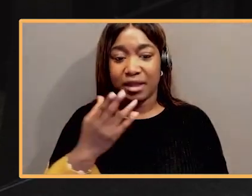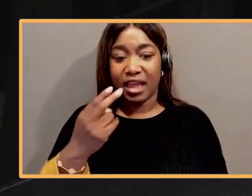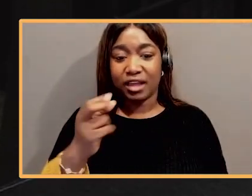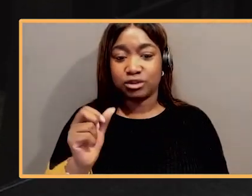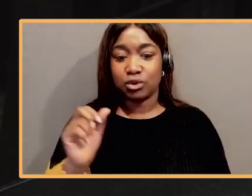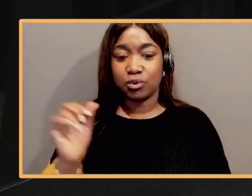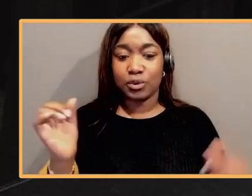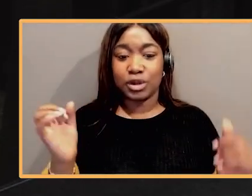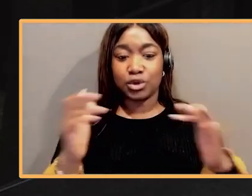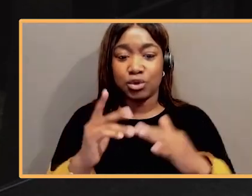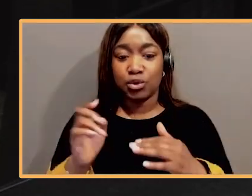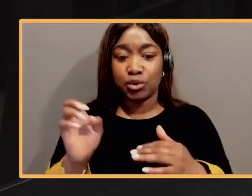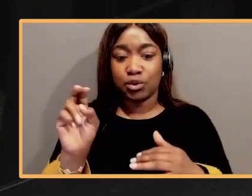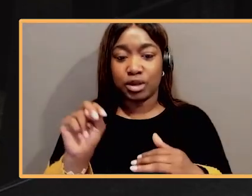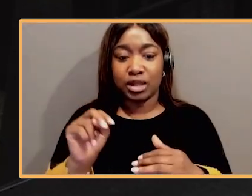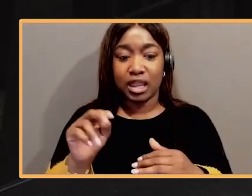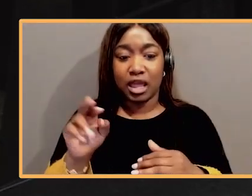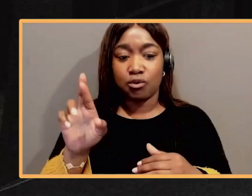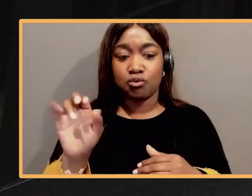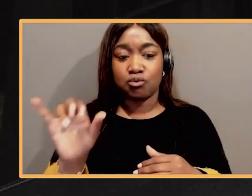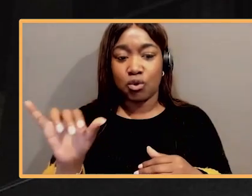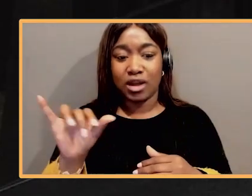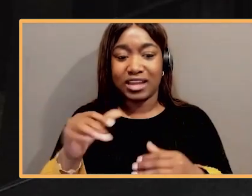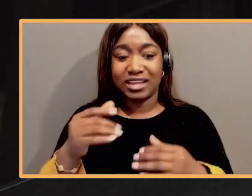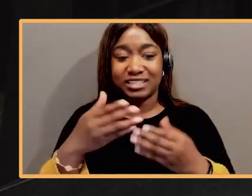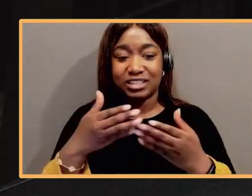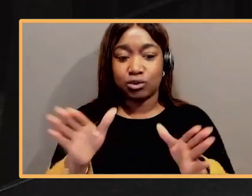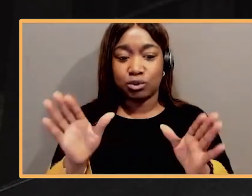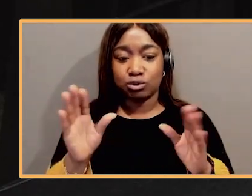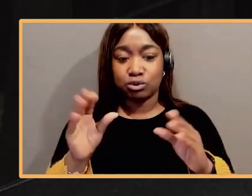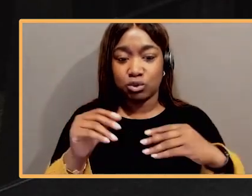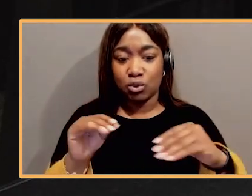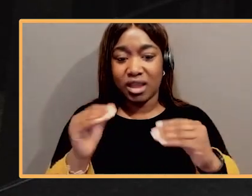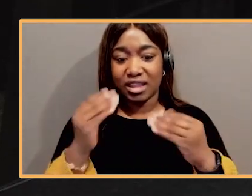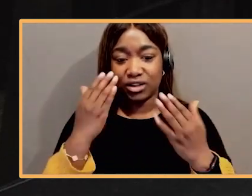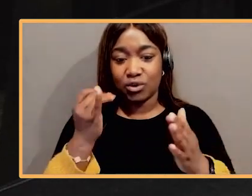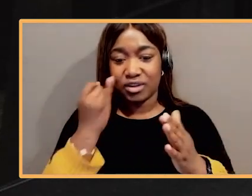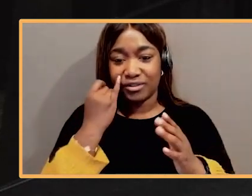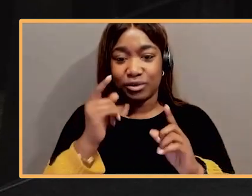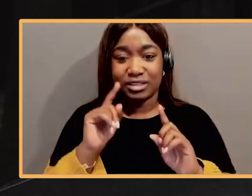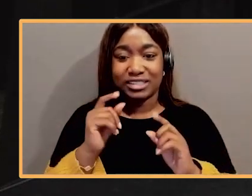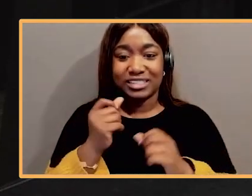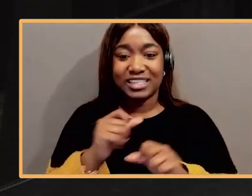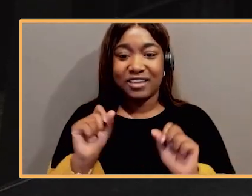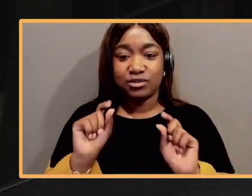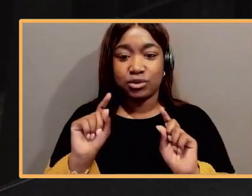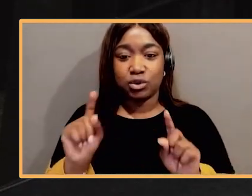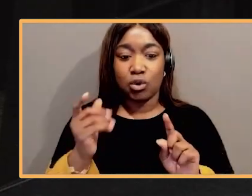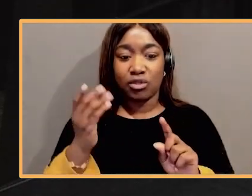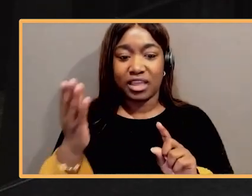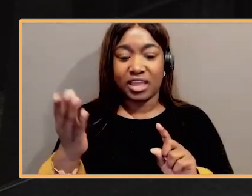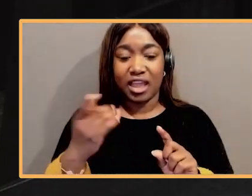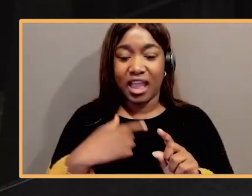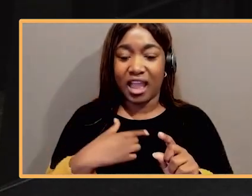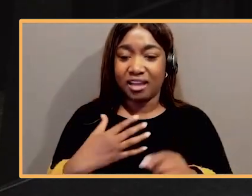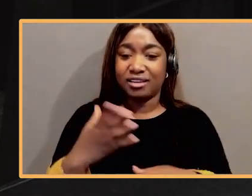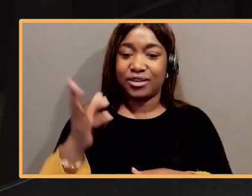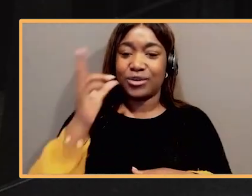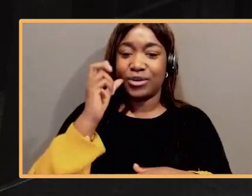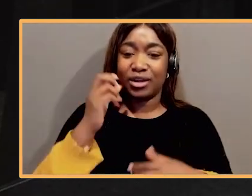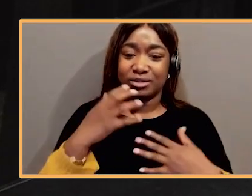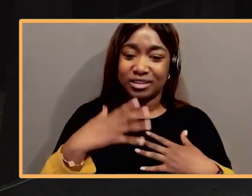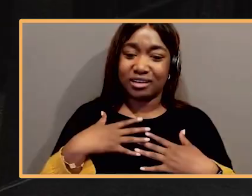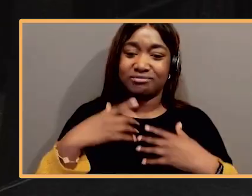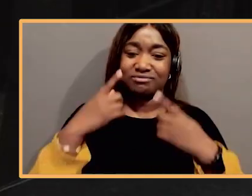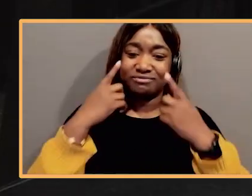was safe to go there. And I was like in tears. Really? Oh my God, you wouldn't come because you